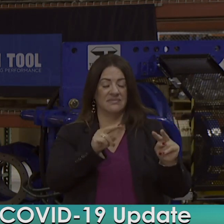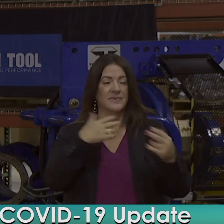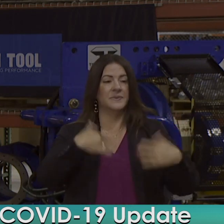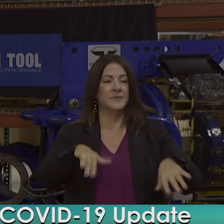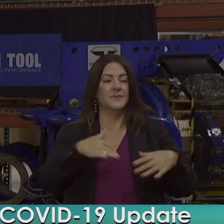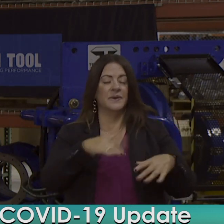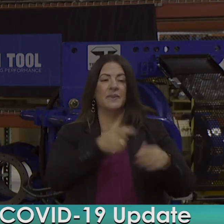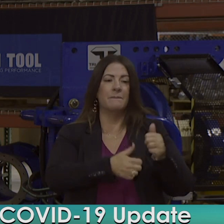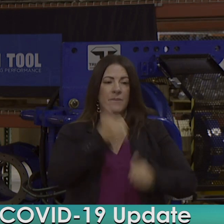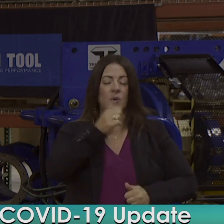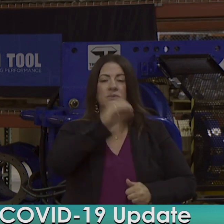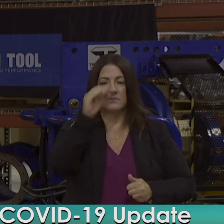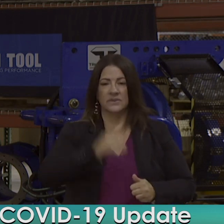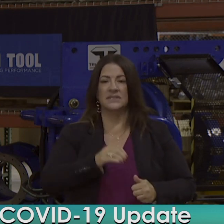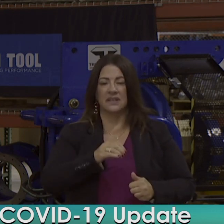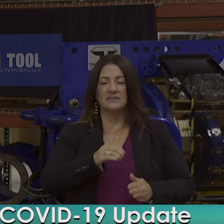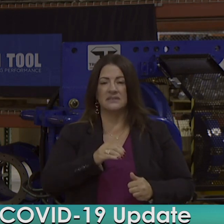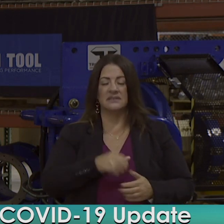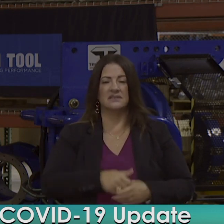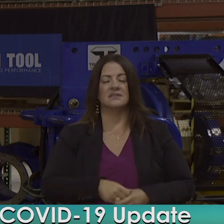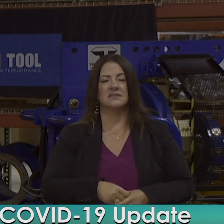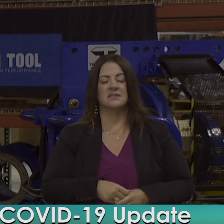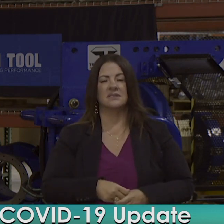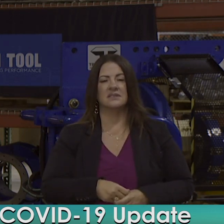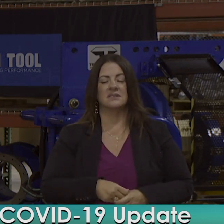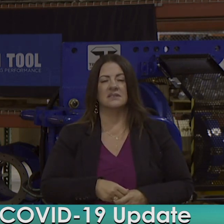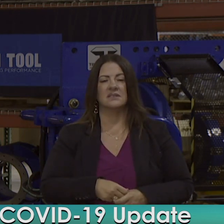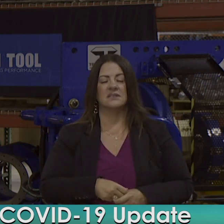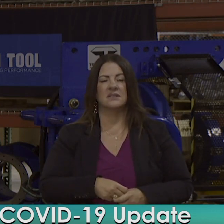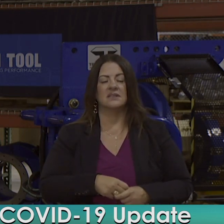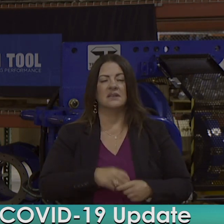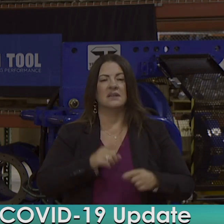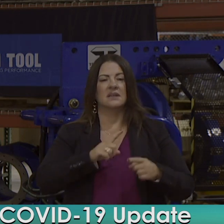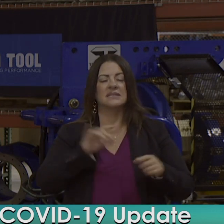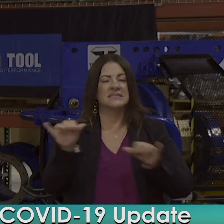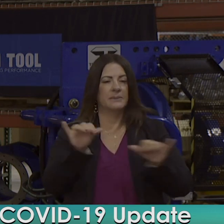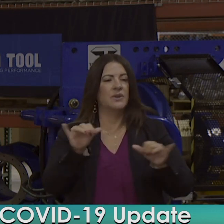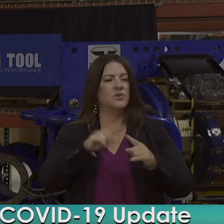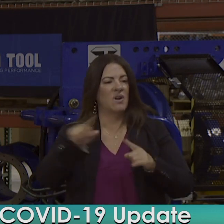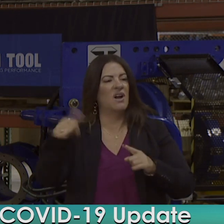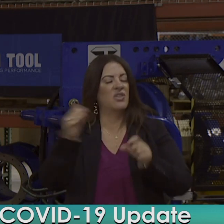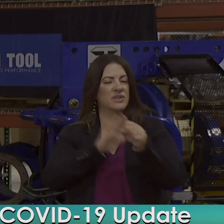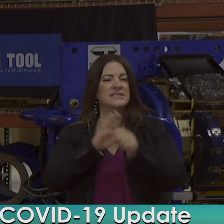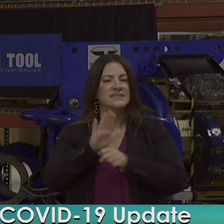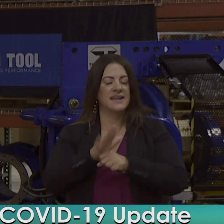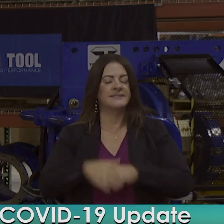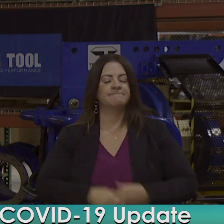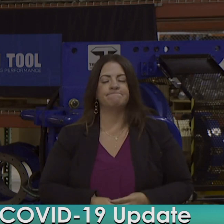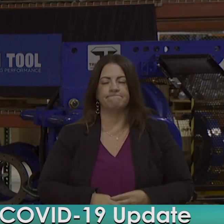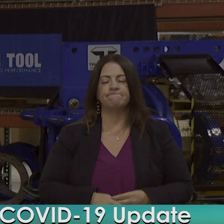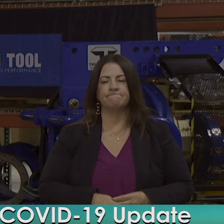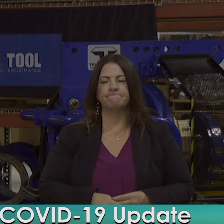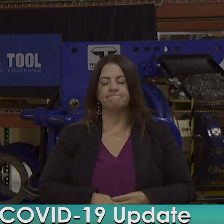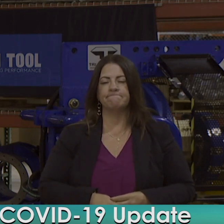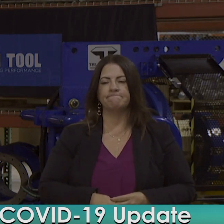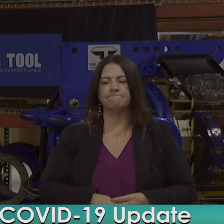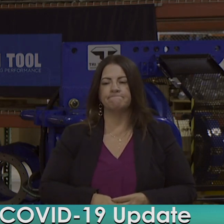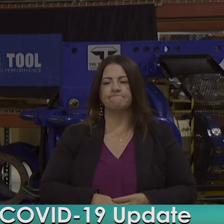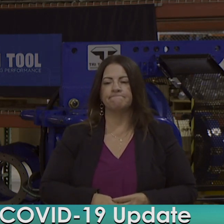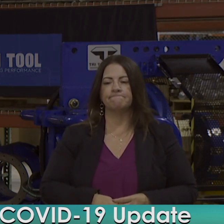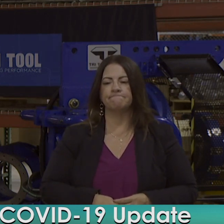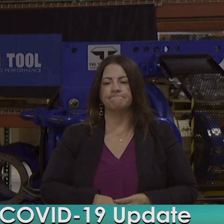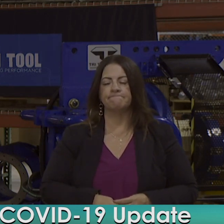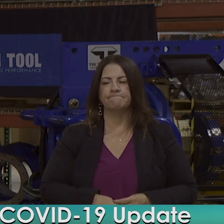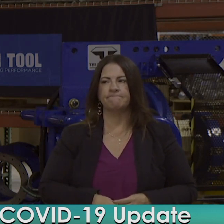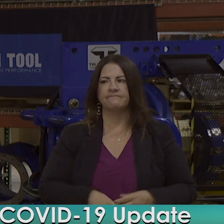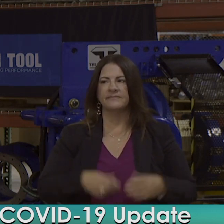data, and it is bearing out not dissimilar to other states that age cohort that believes